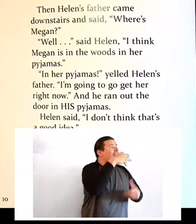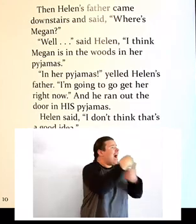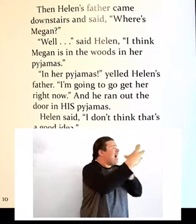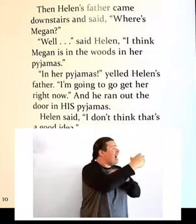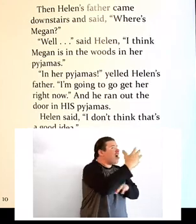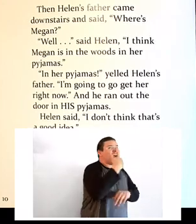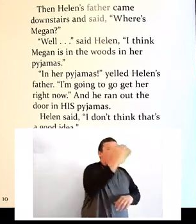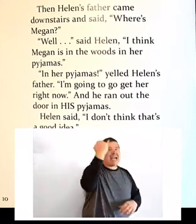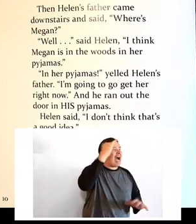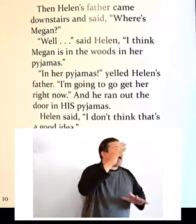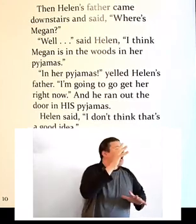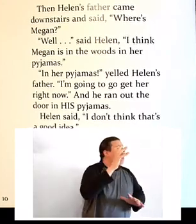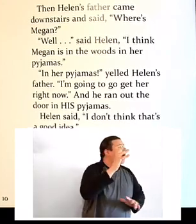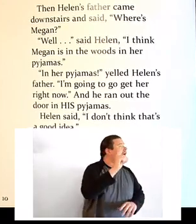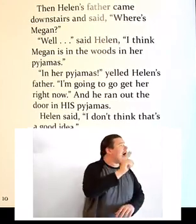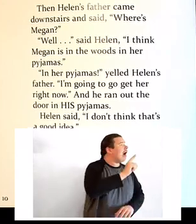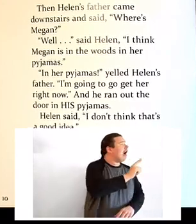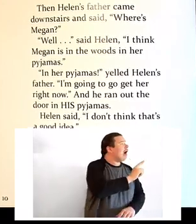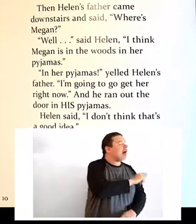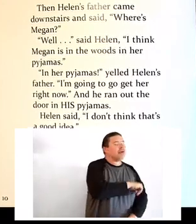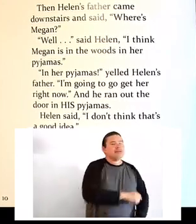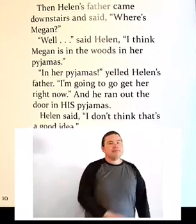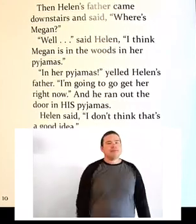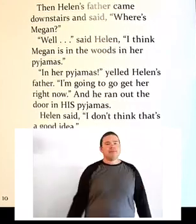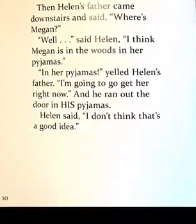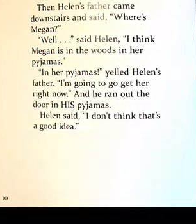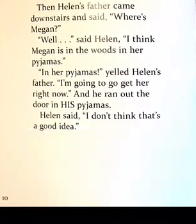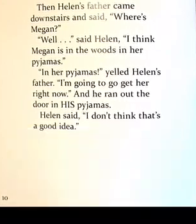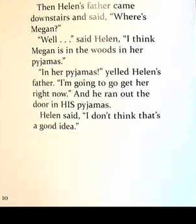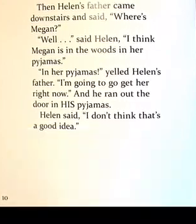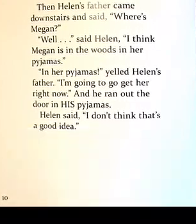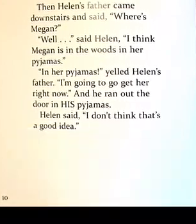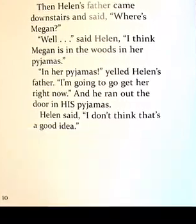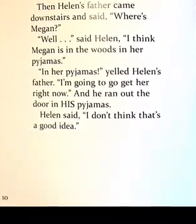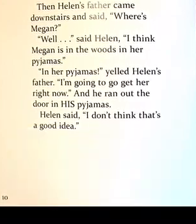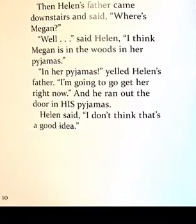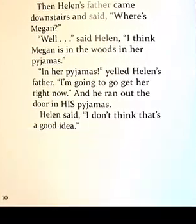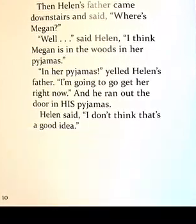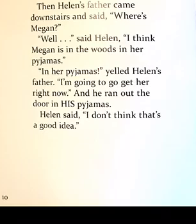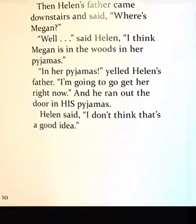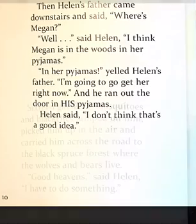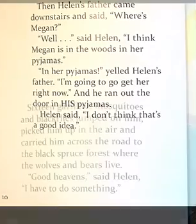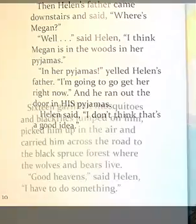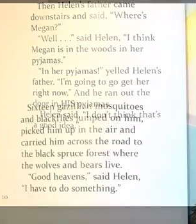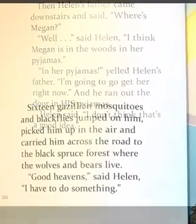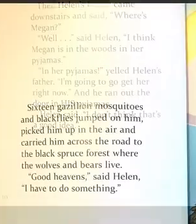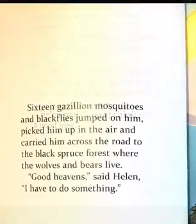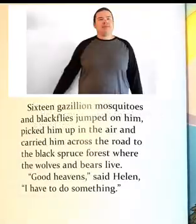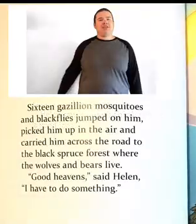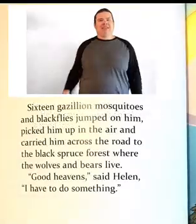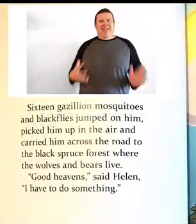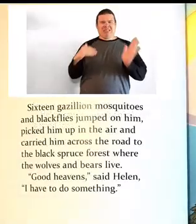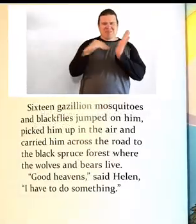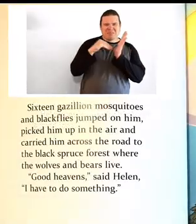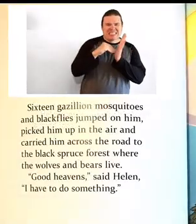door in his pajamas. Helen said, "I don't think that's a good idea."